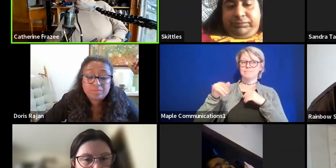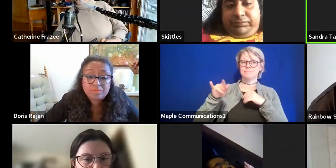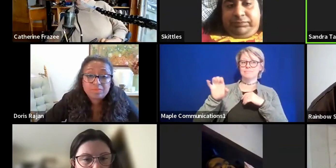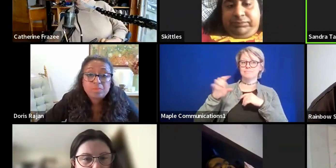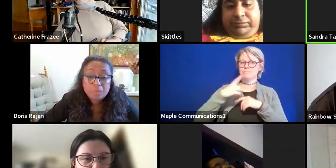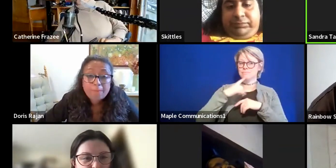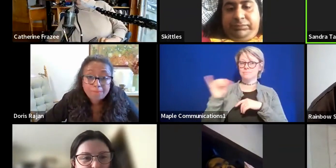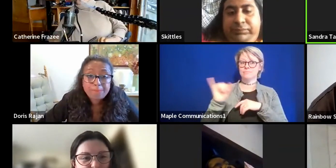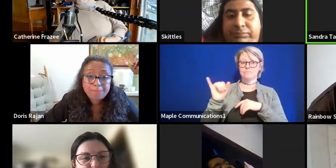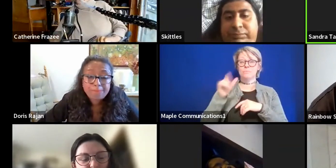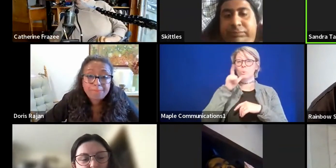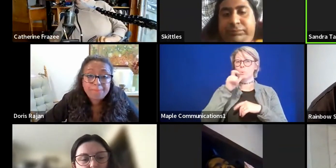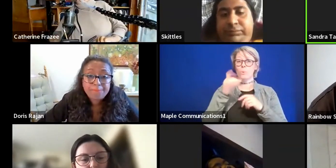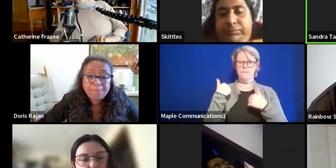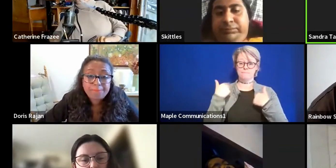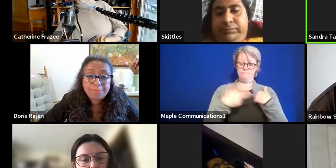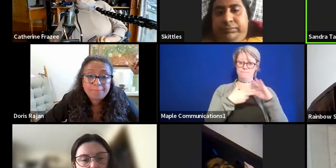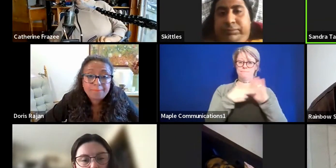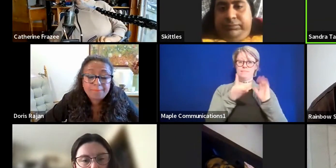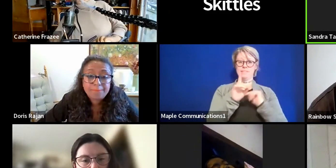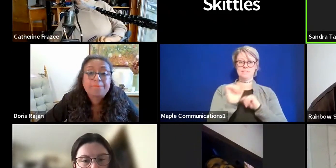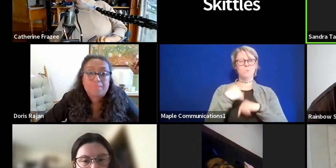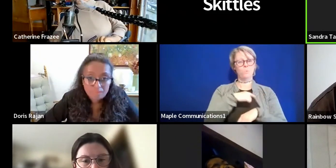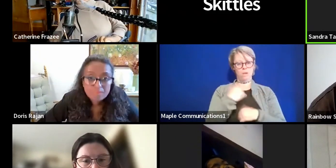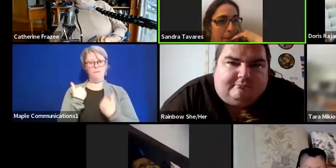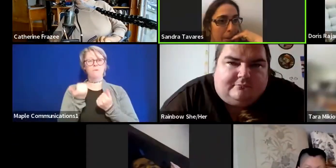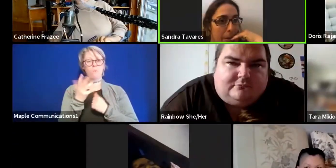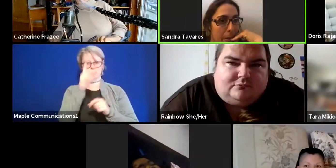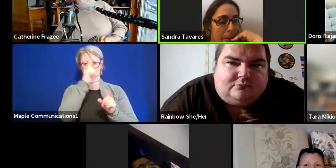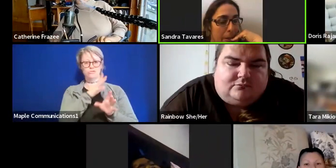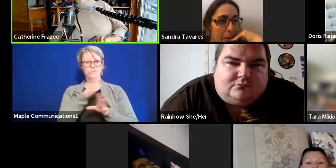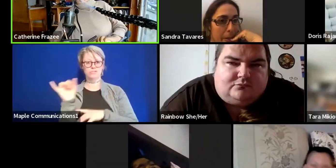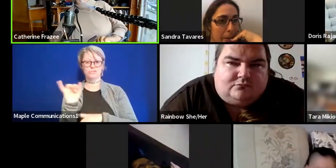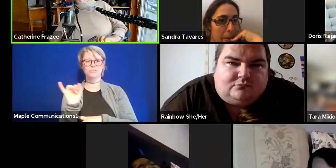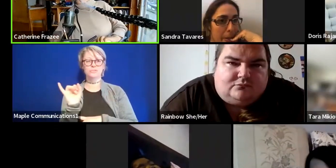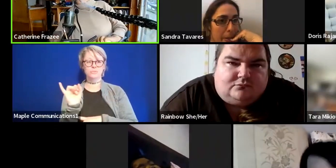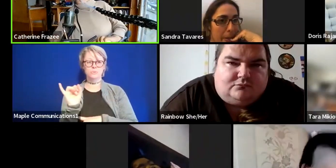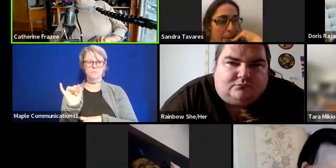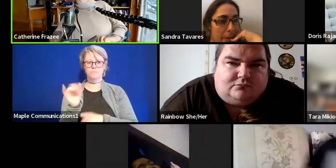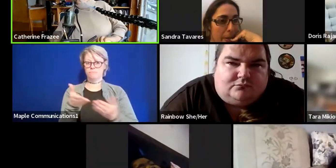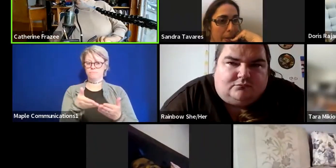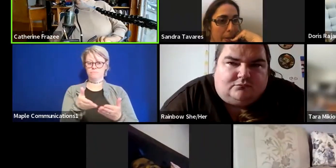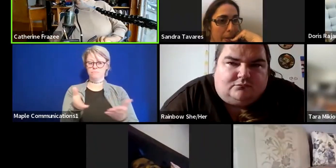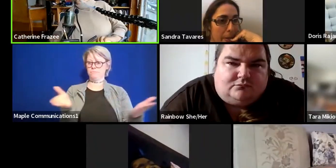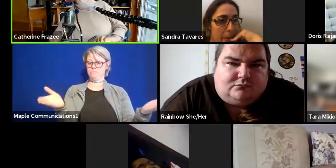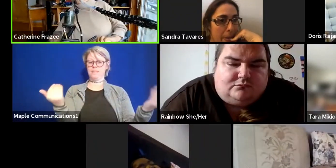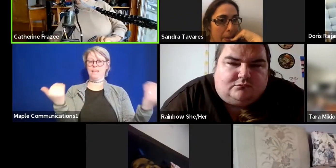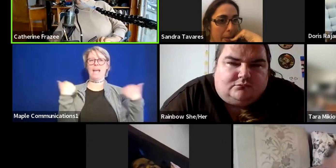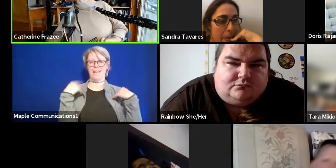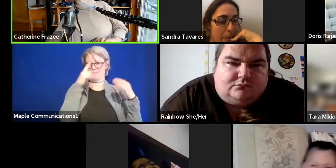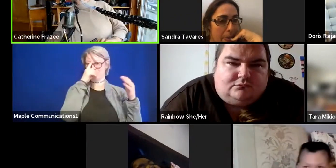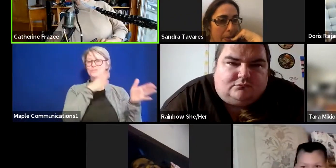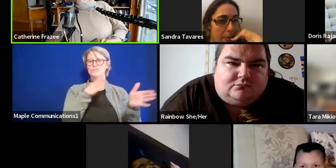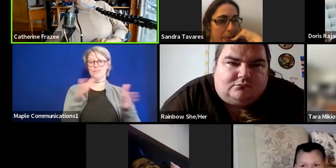a disability, we have our strategies, right? And I think everybody on the call, you have strategies